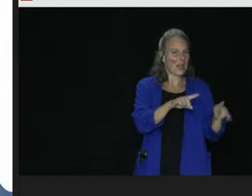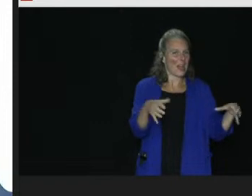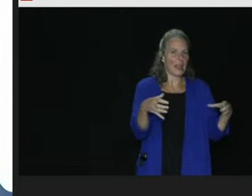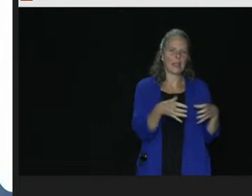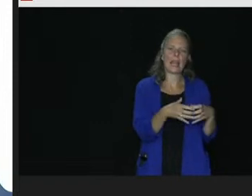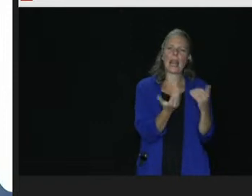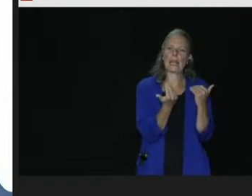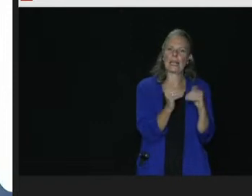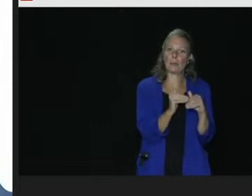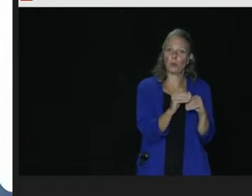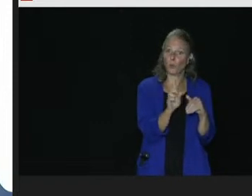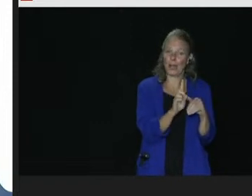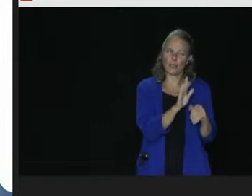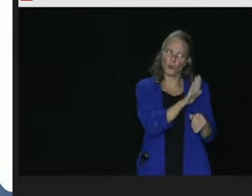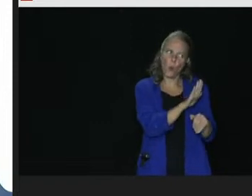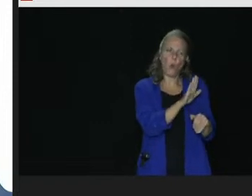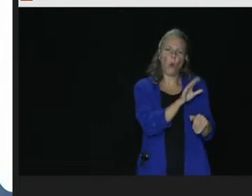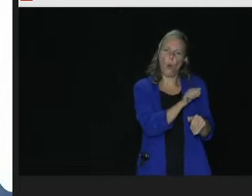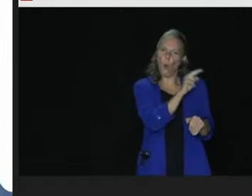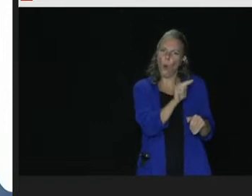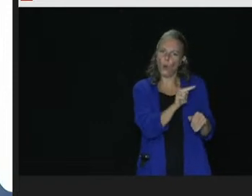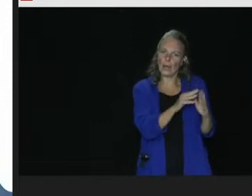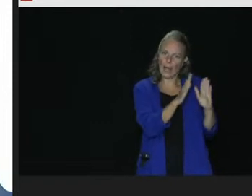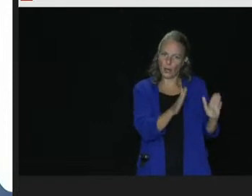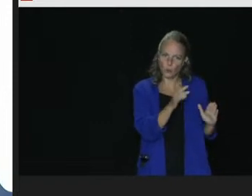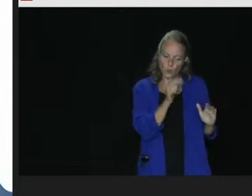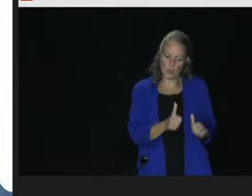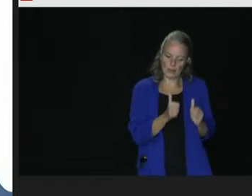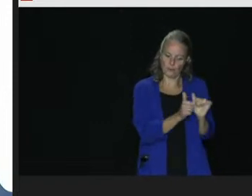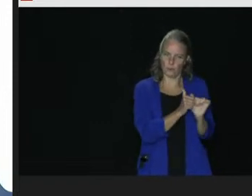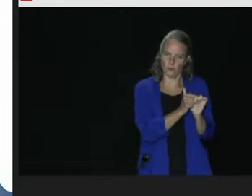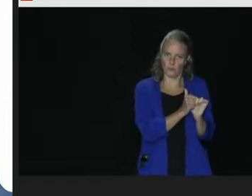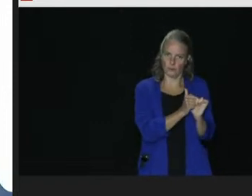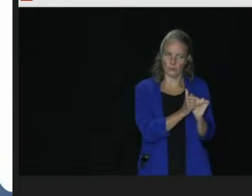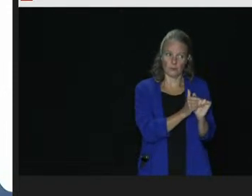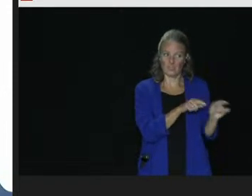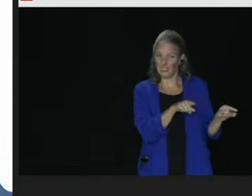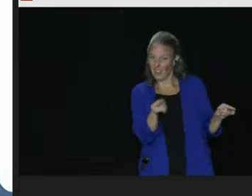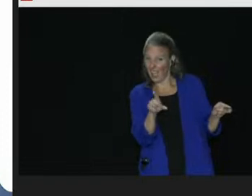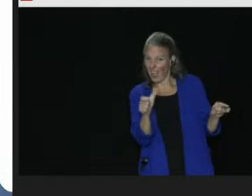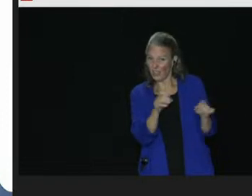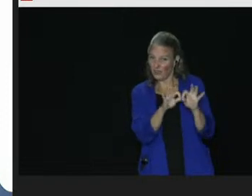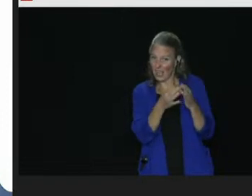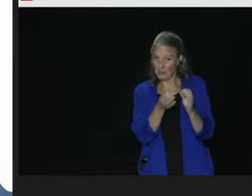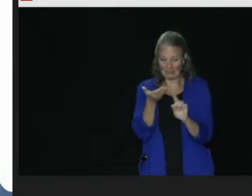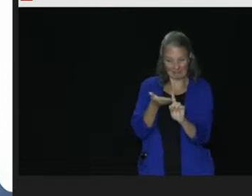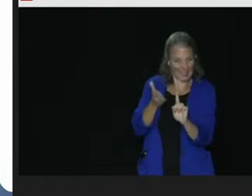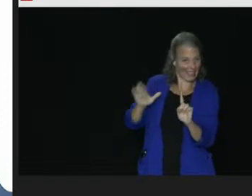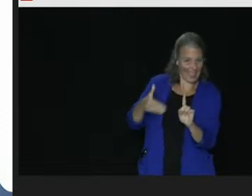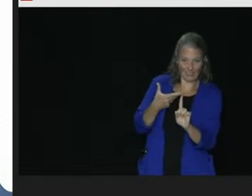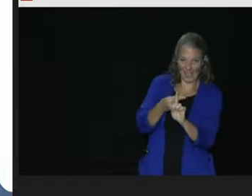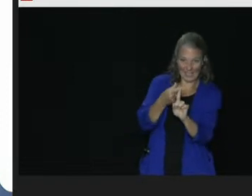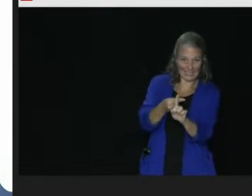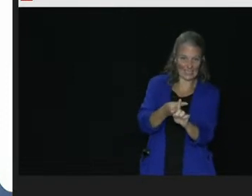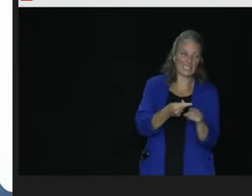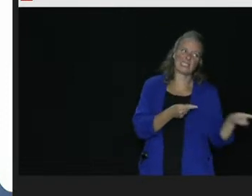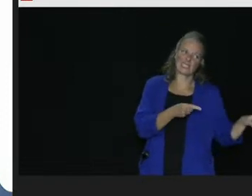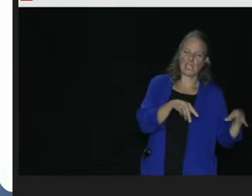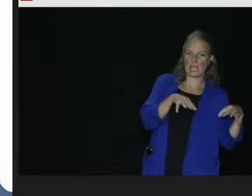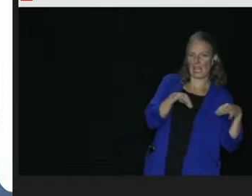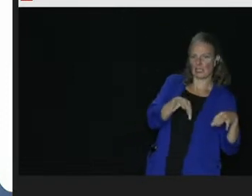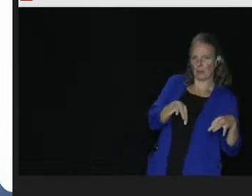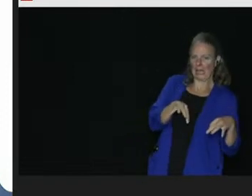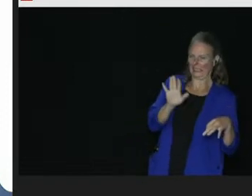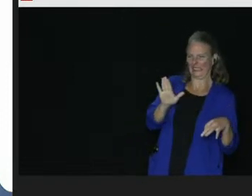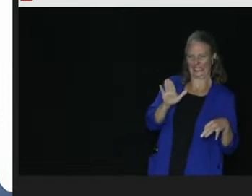limited to the immediate household. If let's say it's a family member is not vaccinated, you should politely explain your situation and your